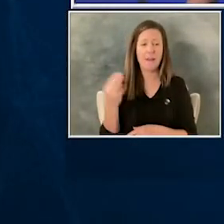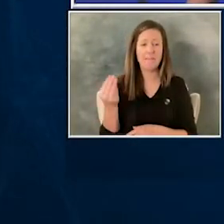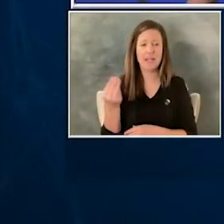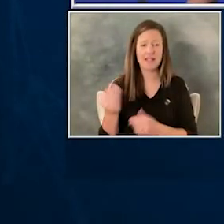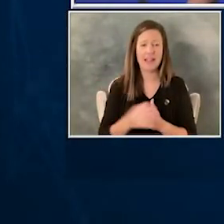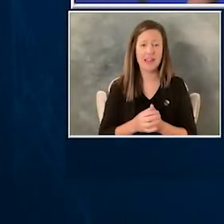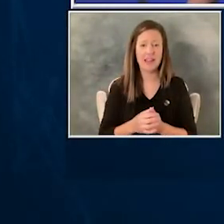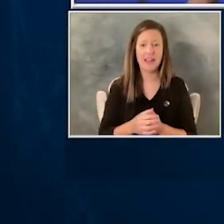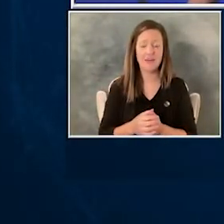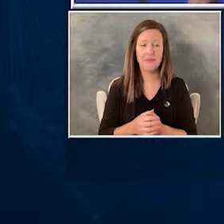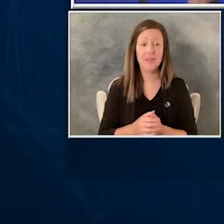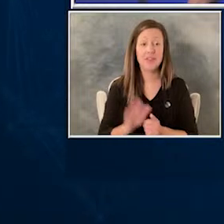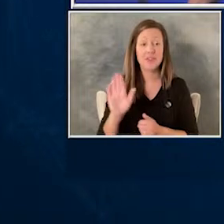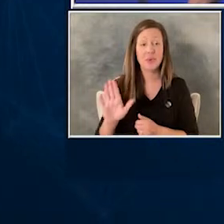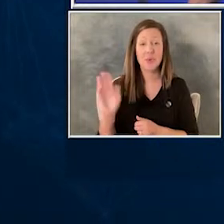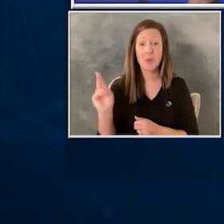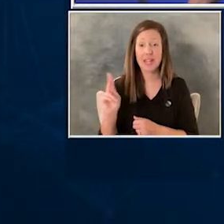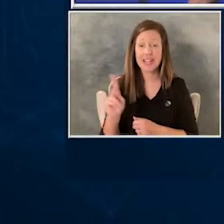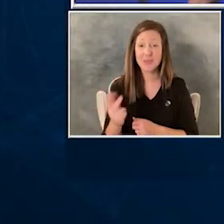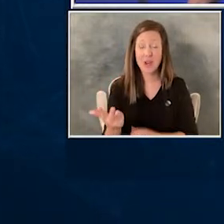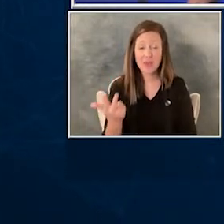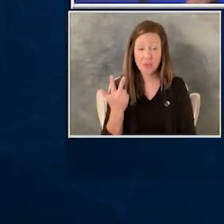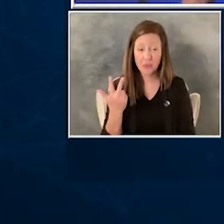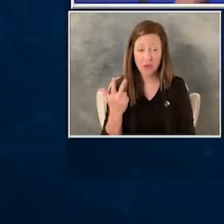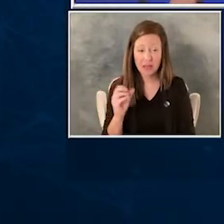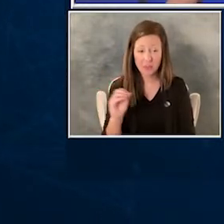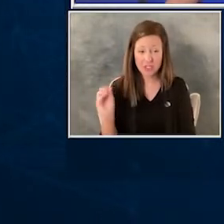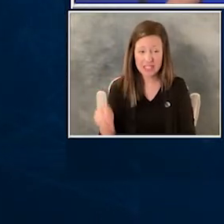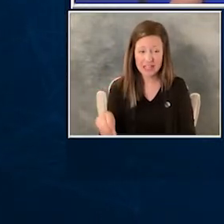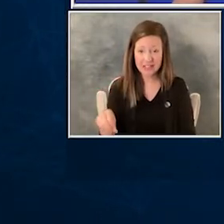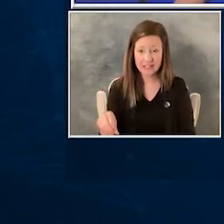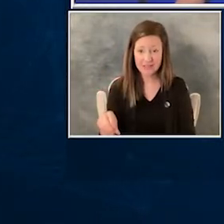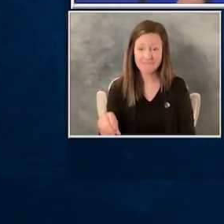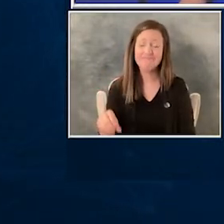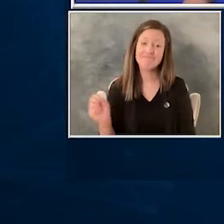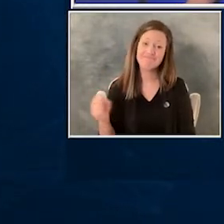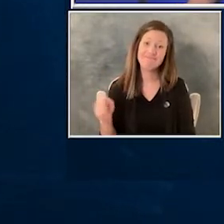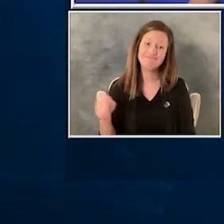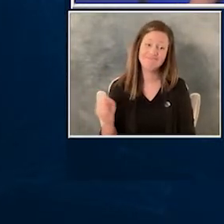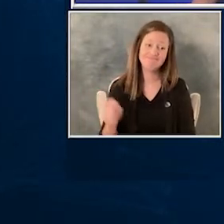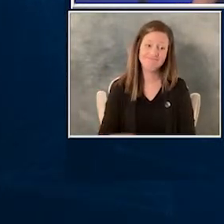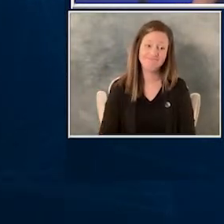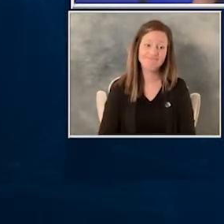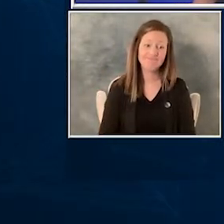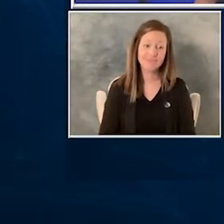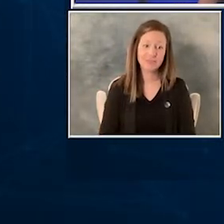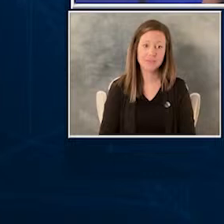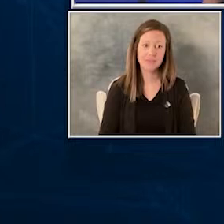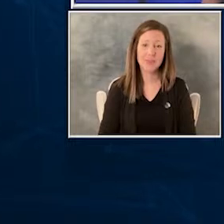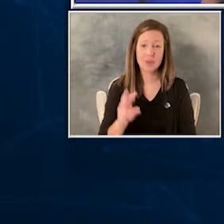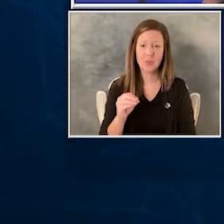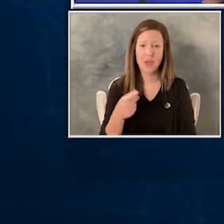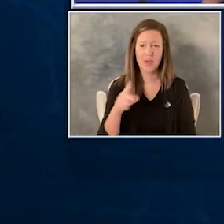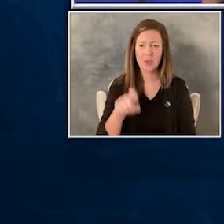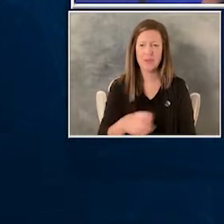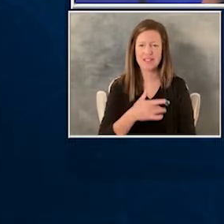your kidneys were at 3%? Correct. Man, you must have felt